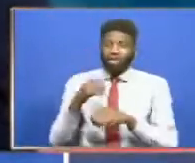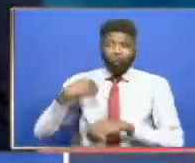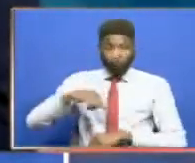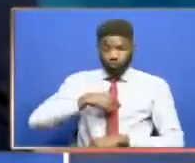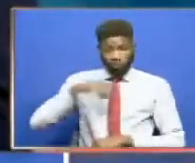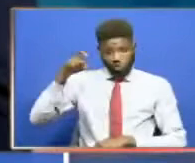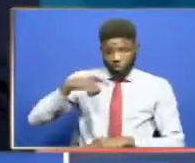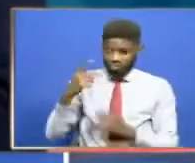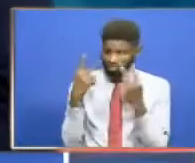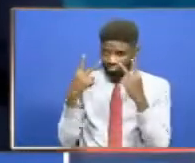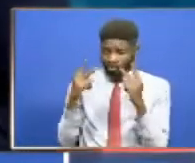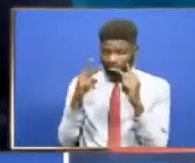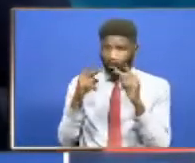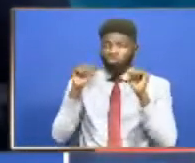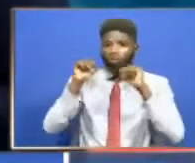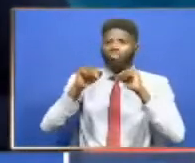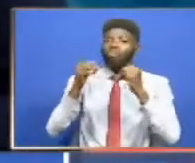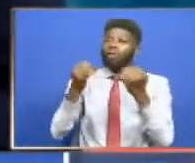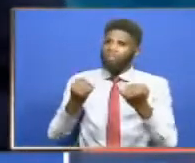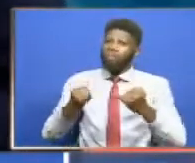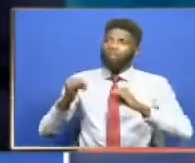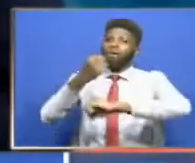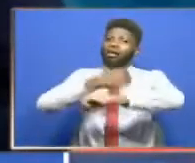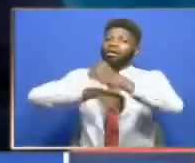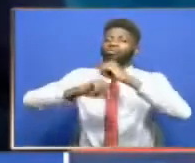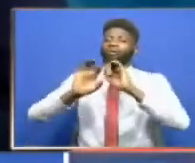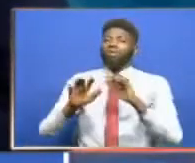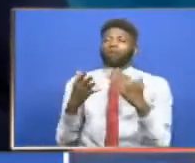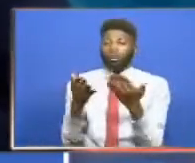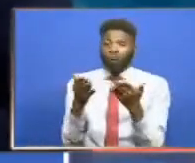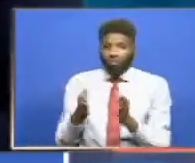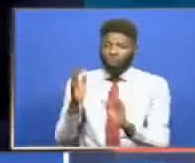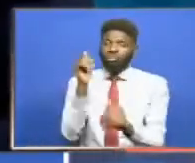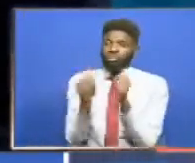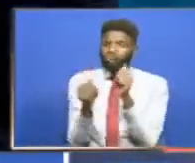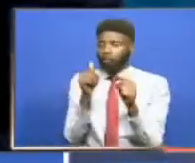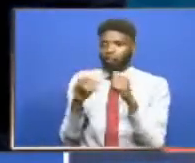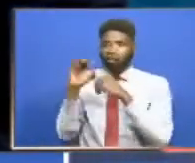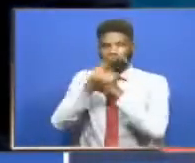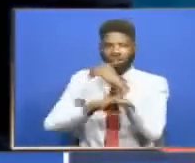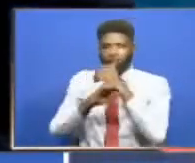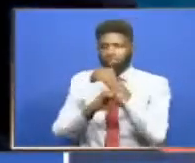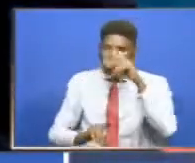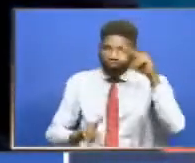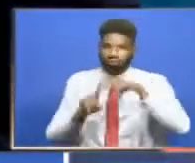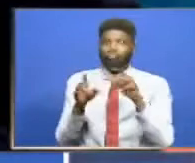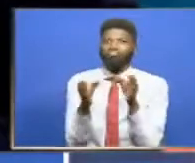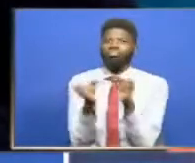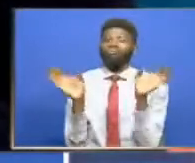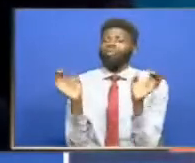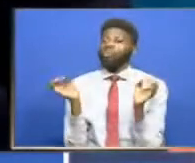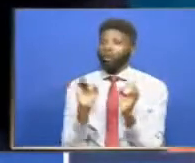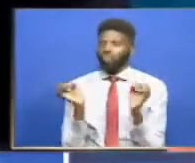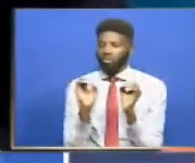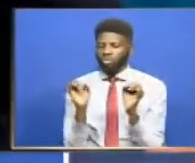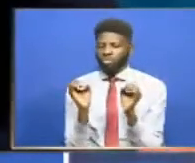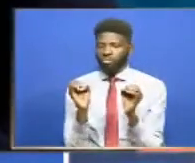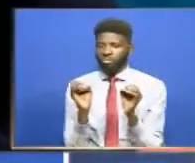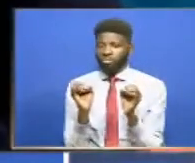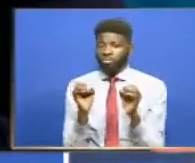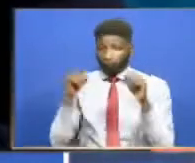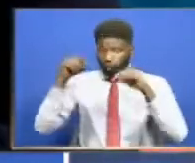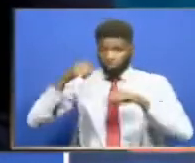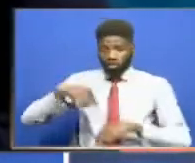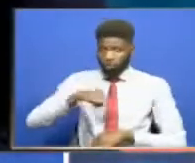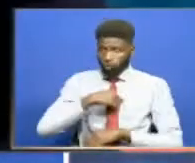to implement in a way that is not dividing the country what we have today, which was launched and